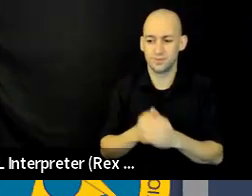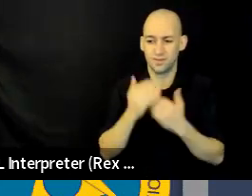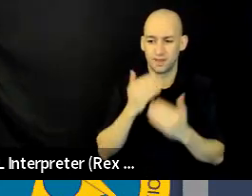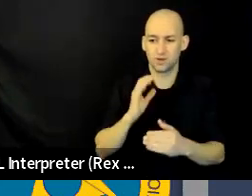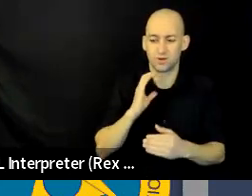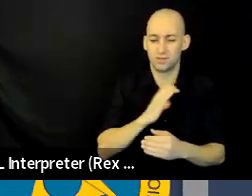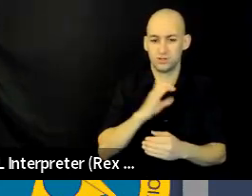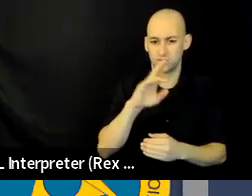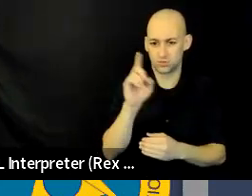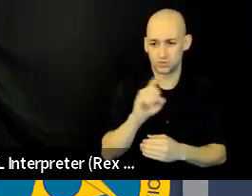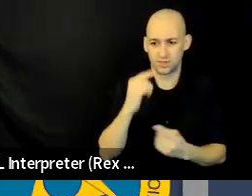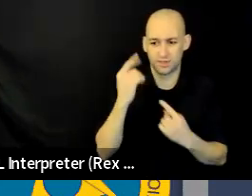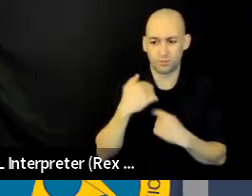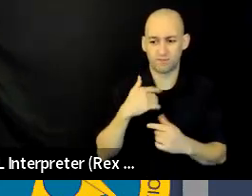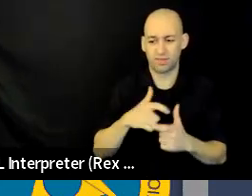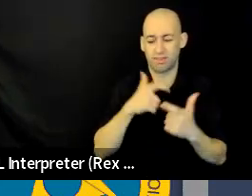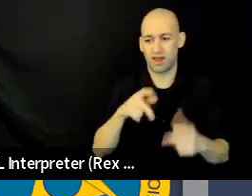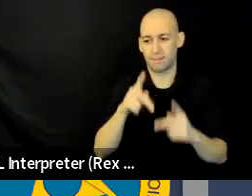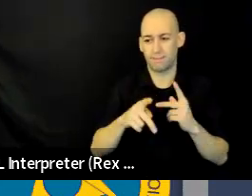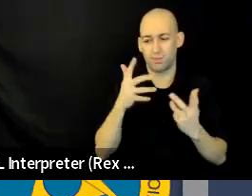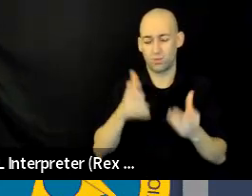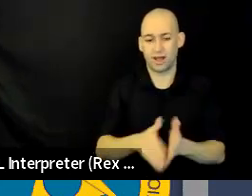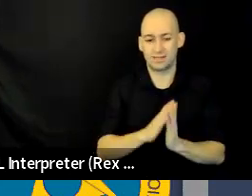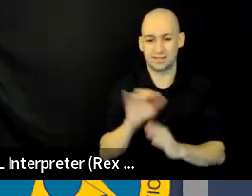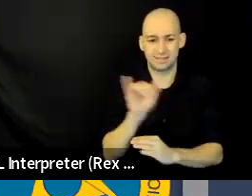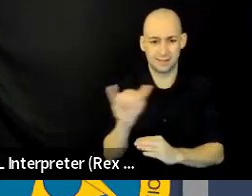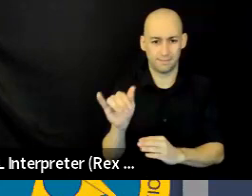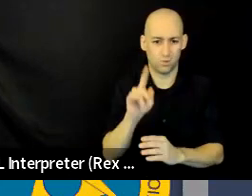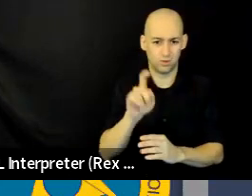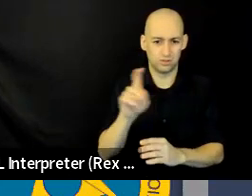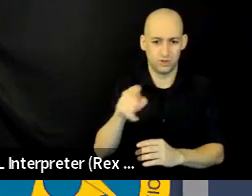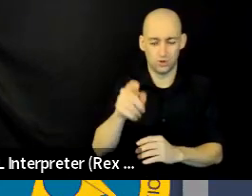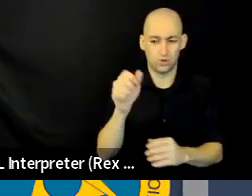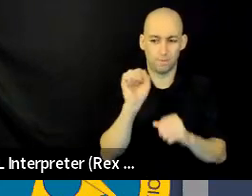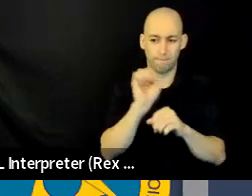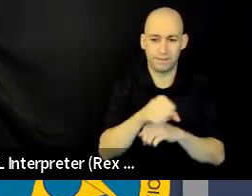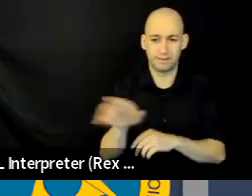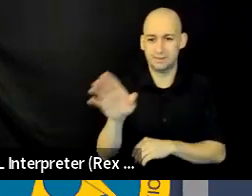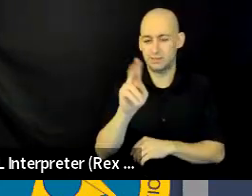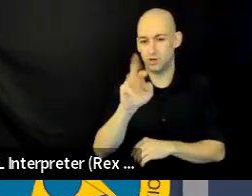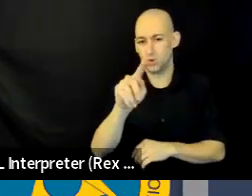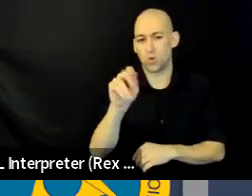think we had a lot of people wanted to ask that same question. So yeah, you beat Commissioner Norton to it. Yeah.